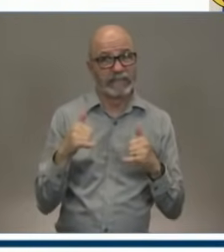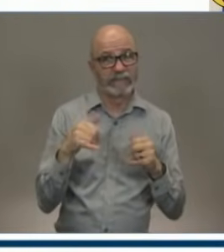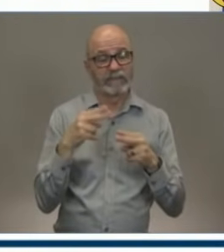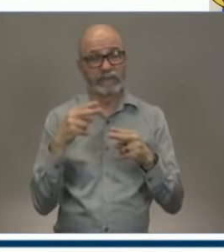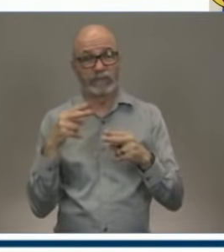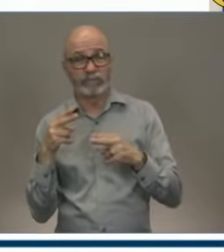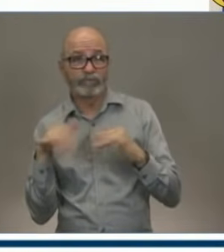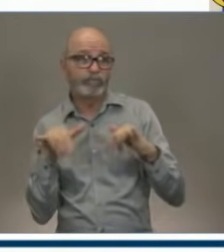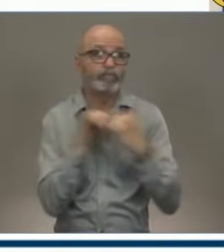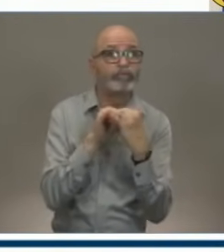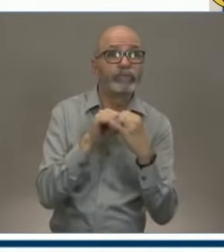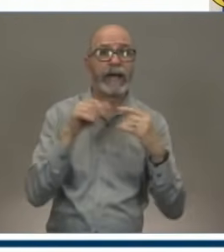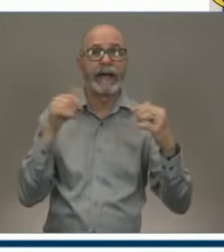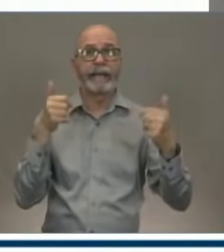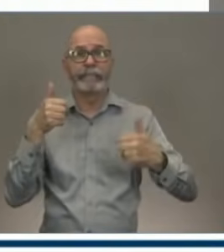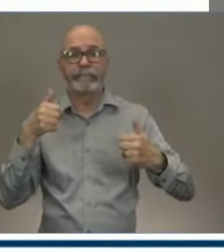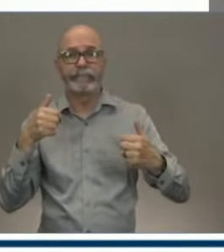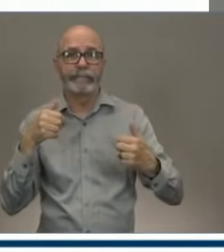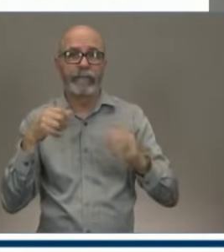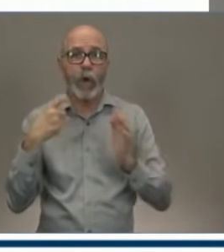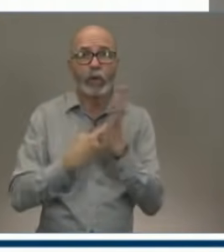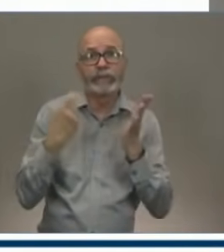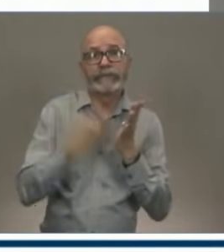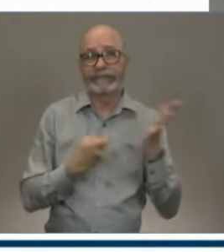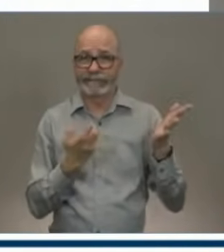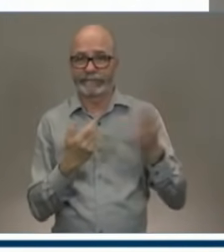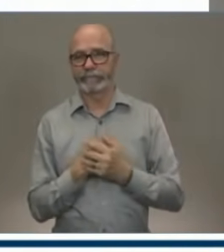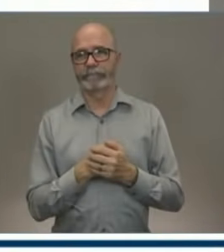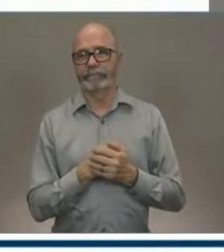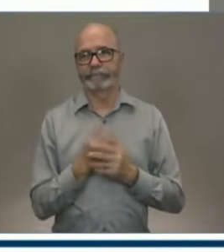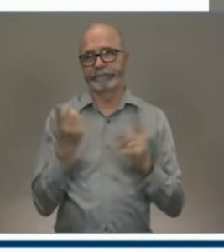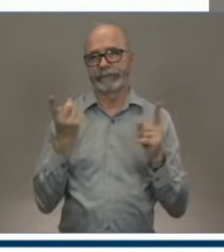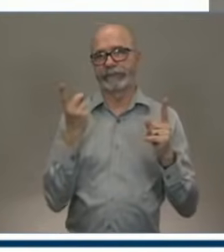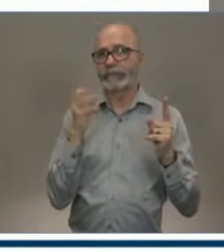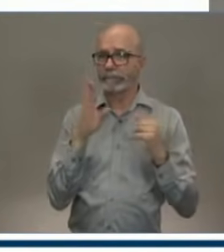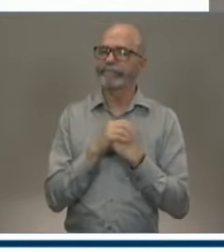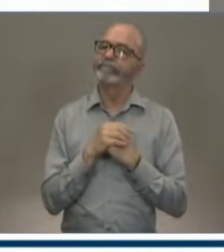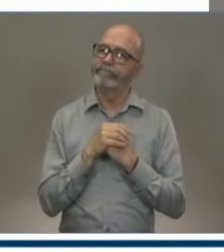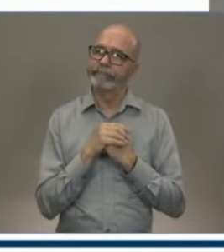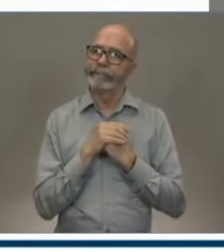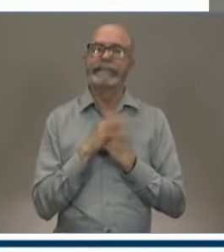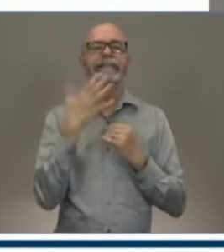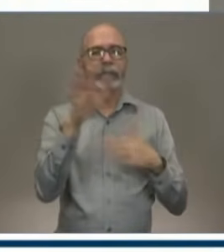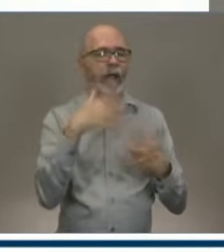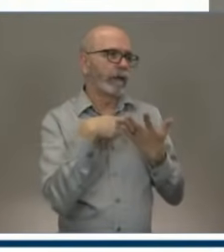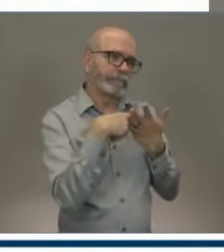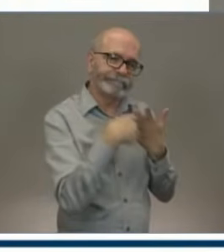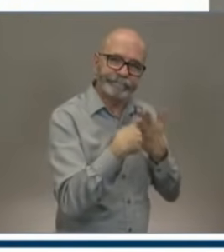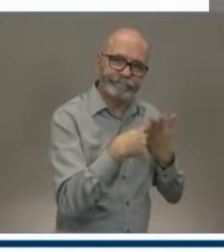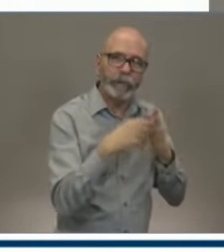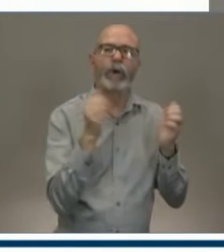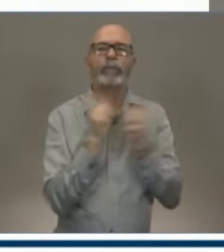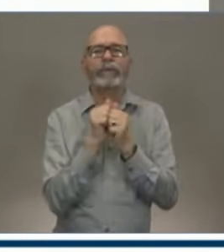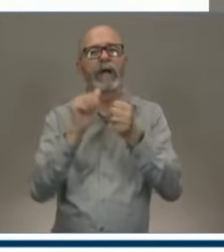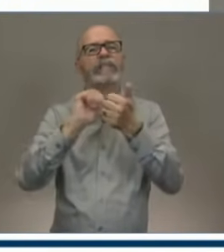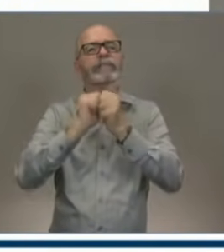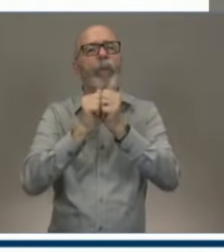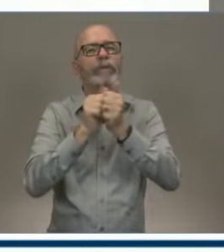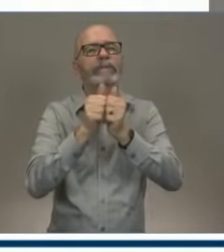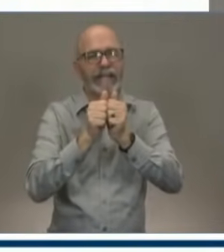planned? So I had a conversation, my colleagues and sport colleagues in Community Cultures and Heritage with me. I had a conversation